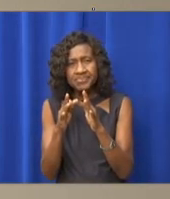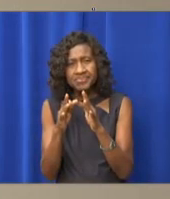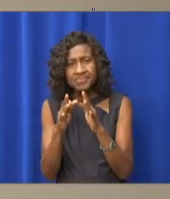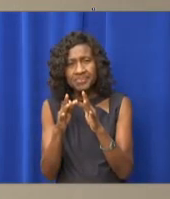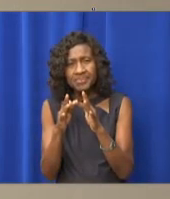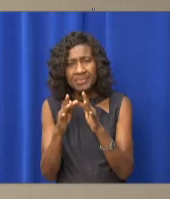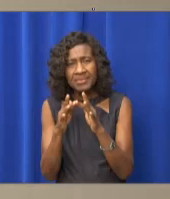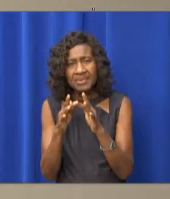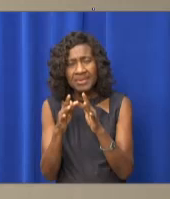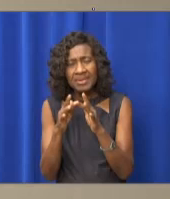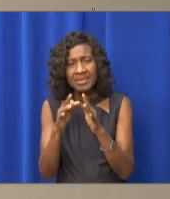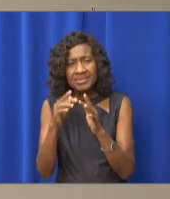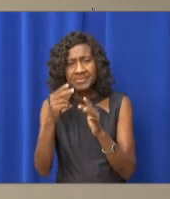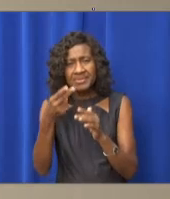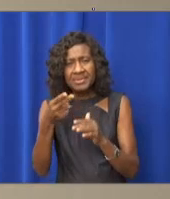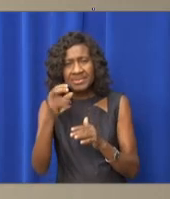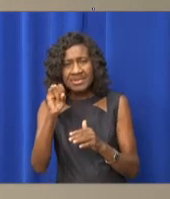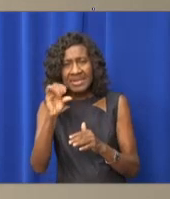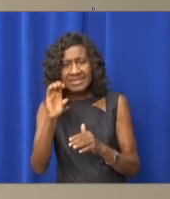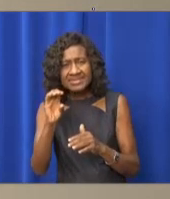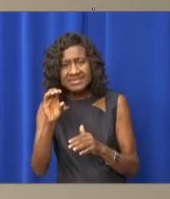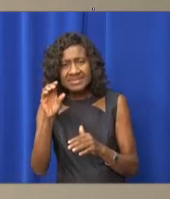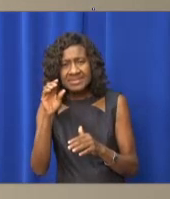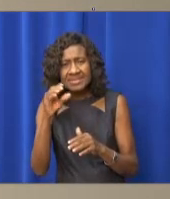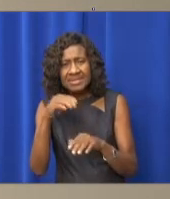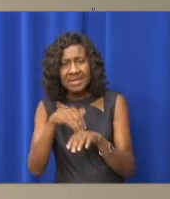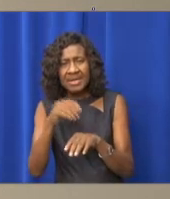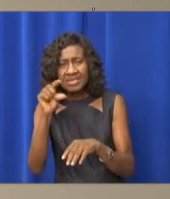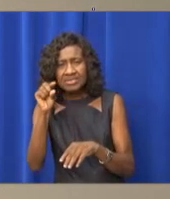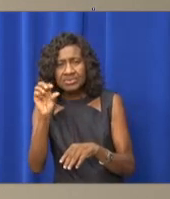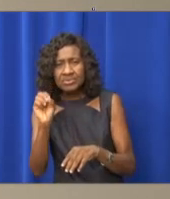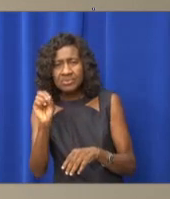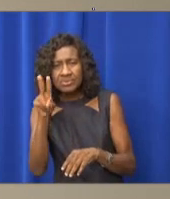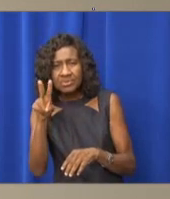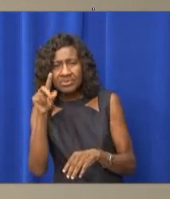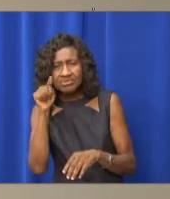that would be hic@gov.ky.